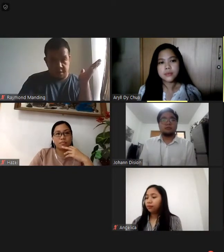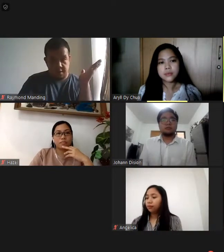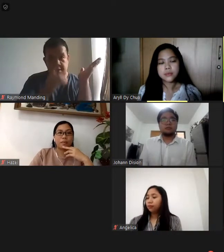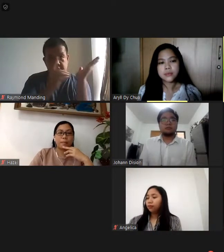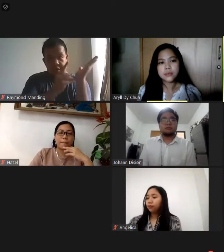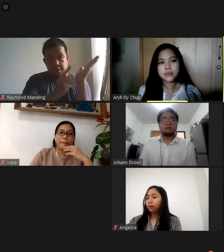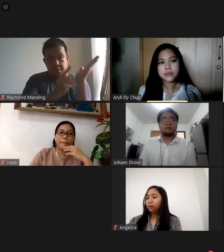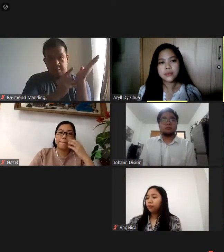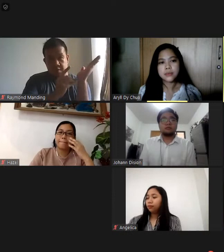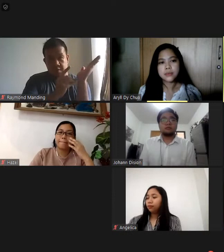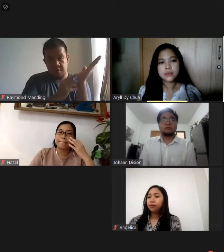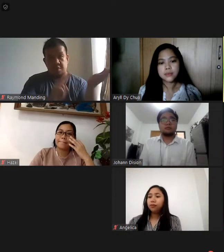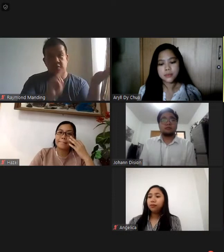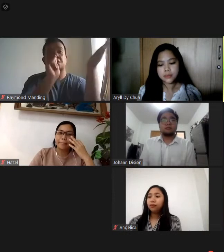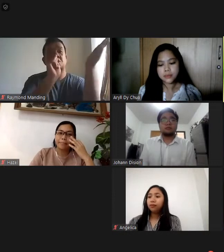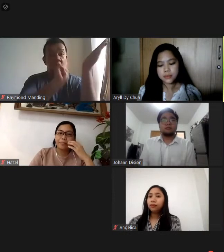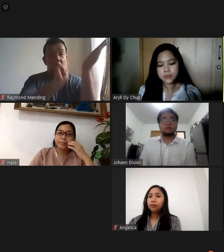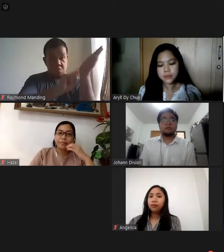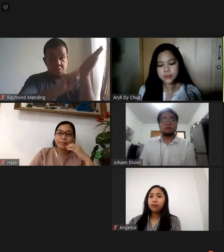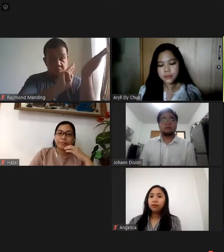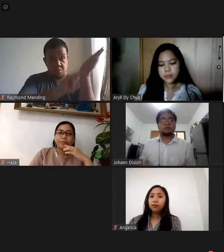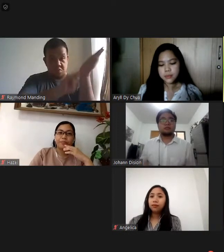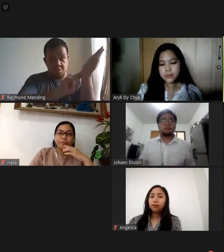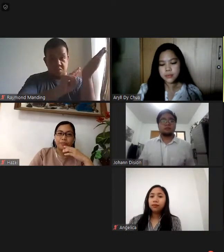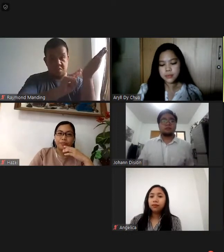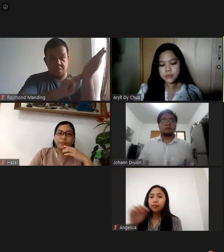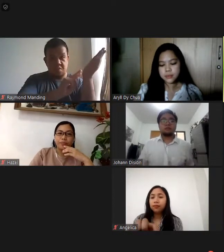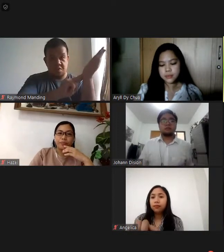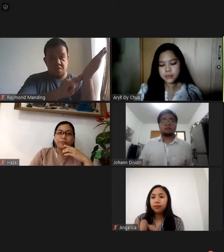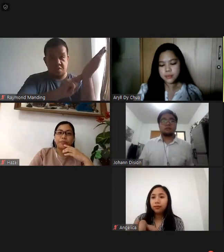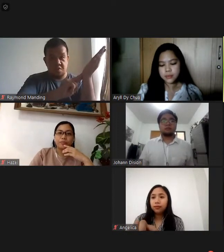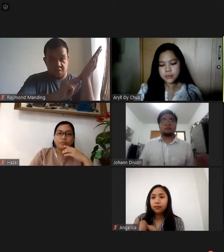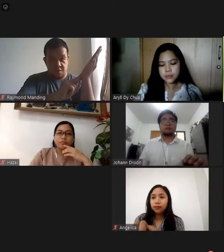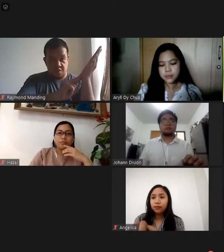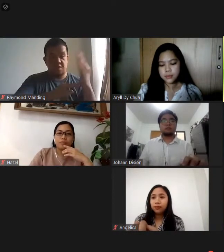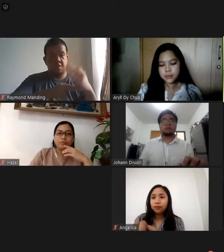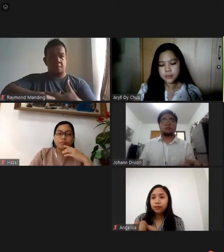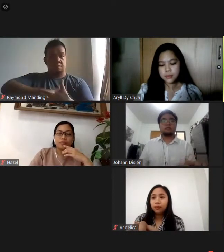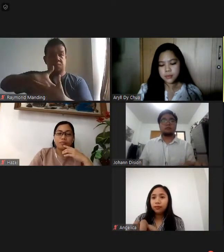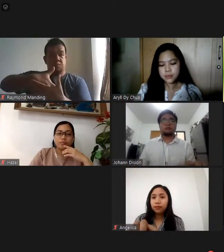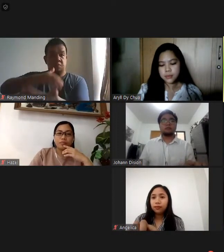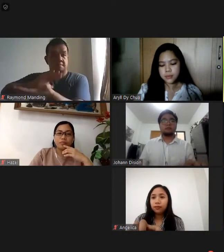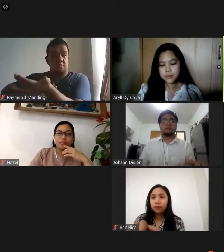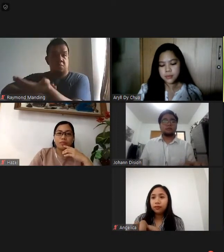meron doon na doctor na deaf na nag-work as a doctor, nurse also meron.